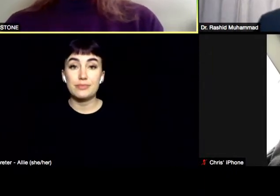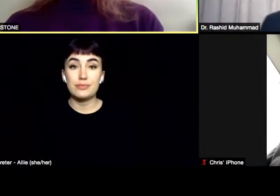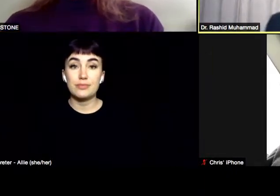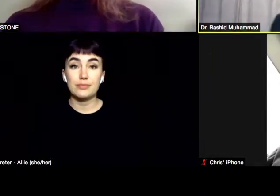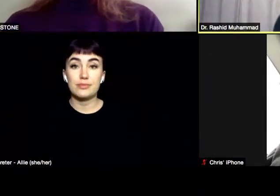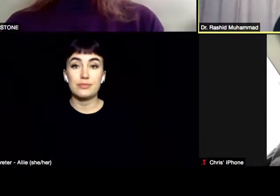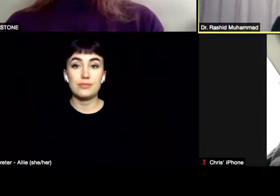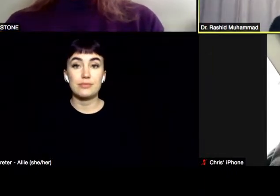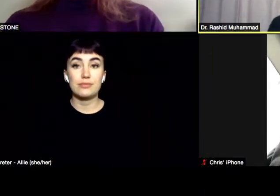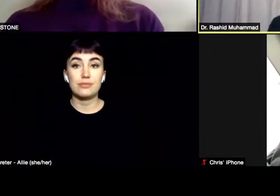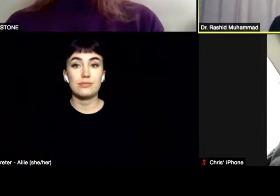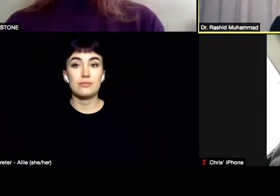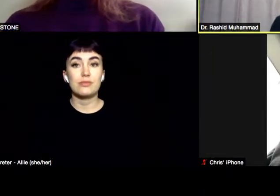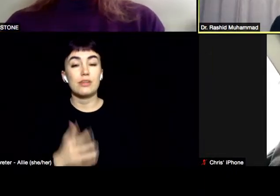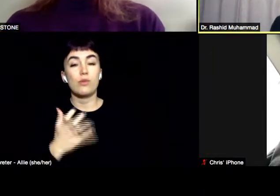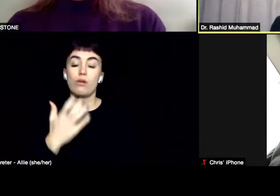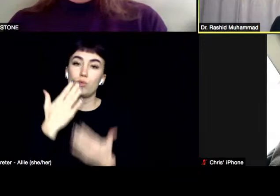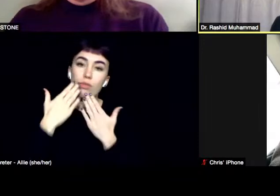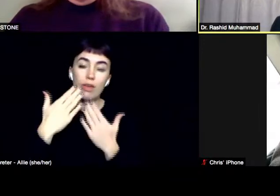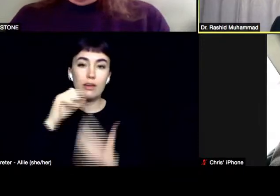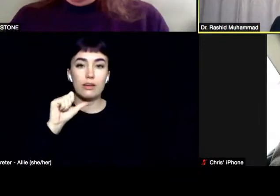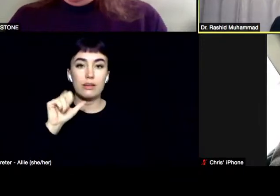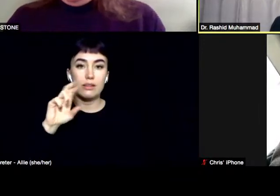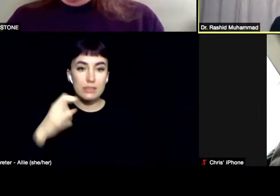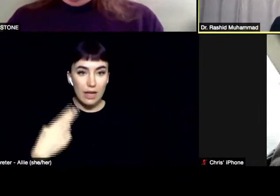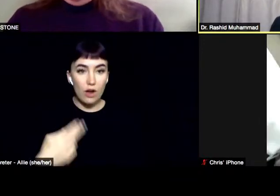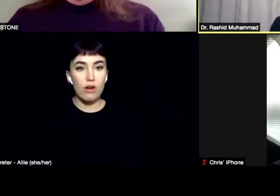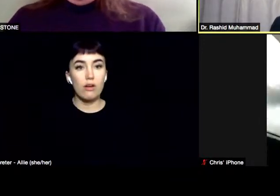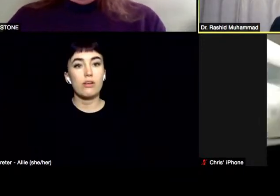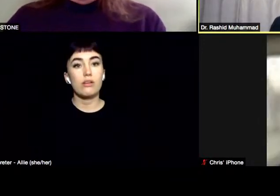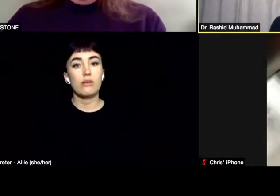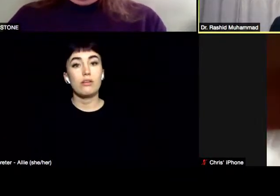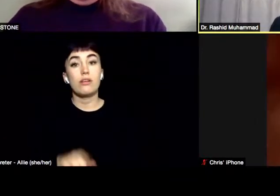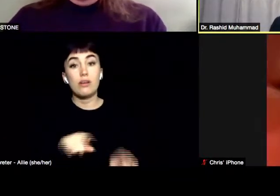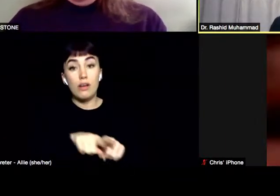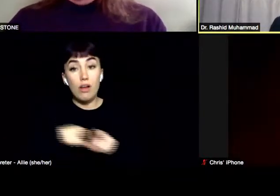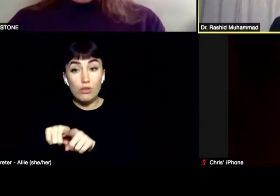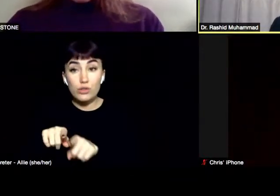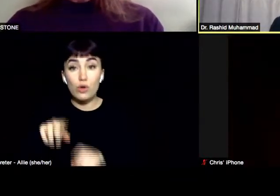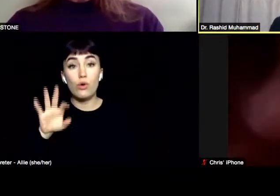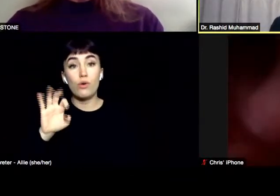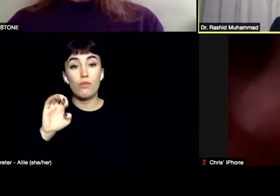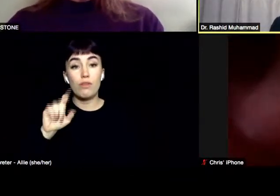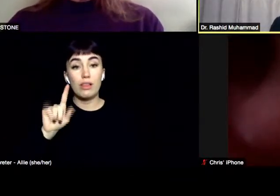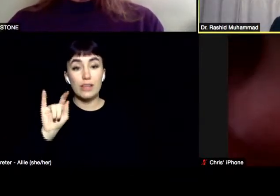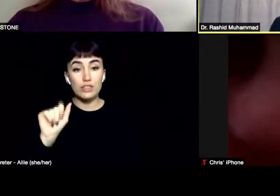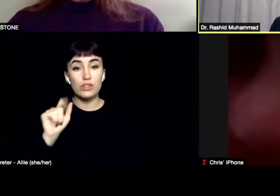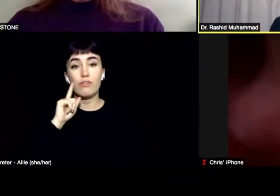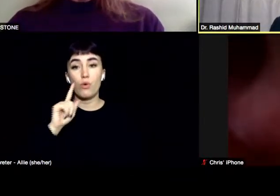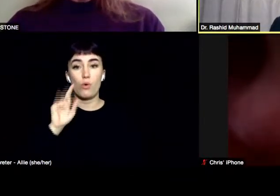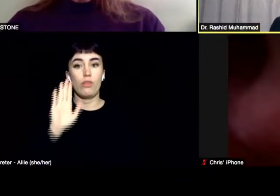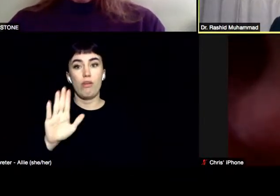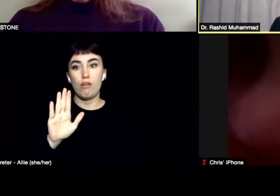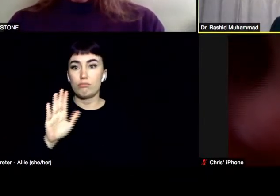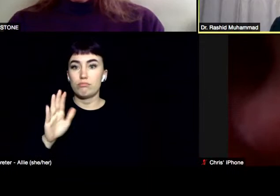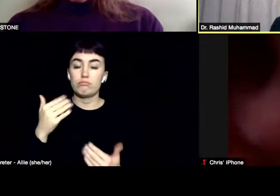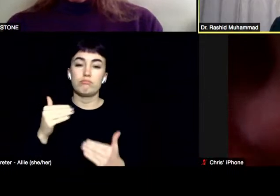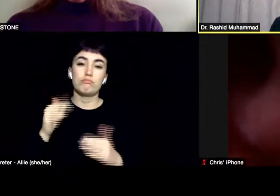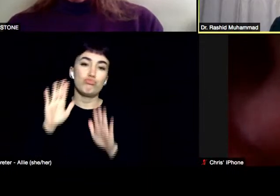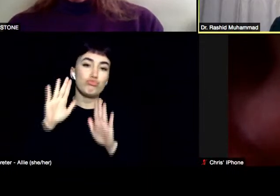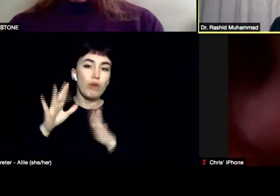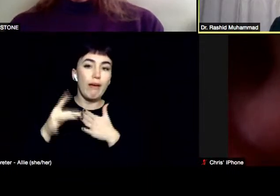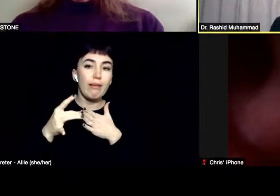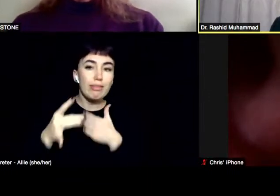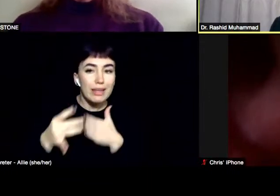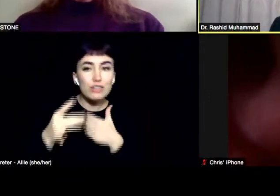I would really like to thank Sarah and also Felicia for their very, very great leadership in